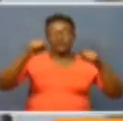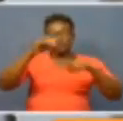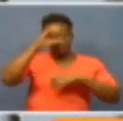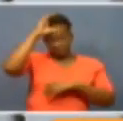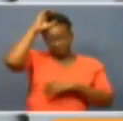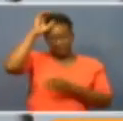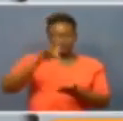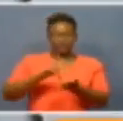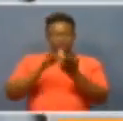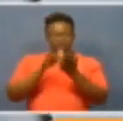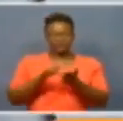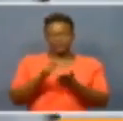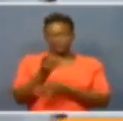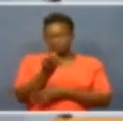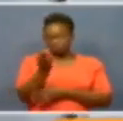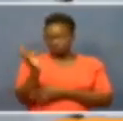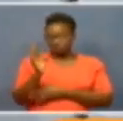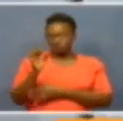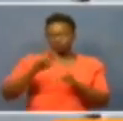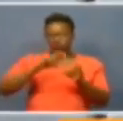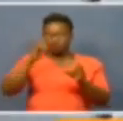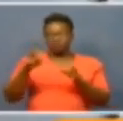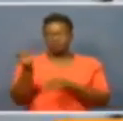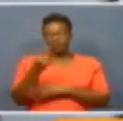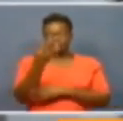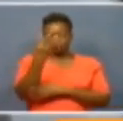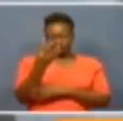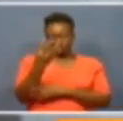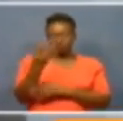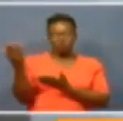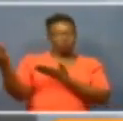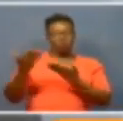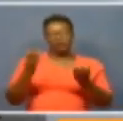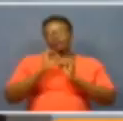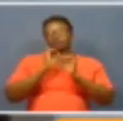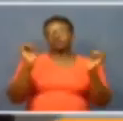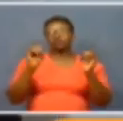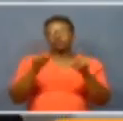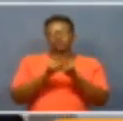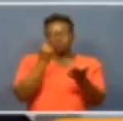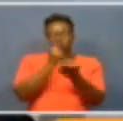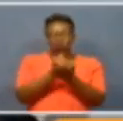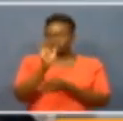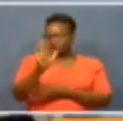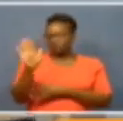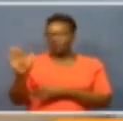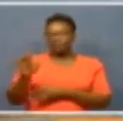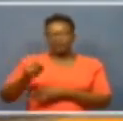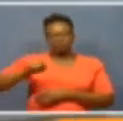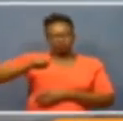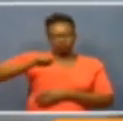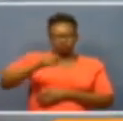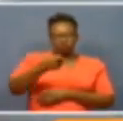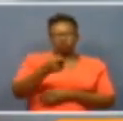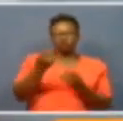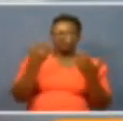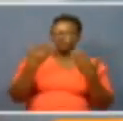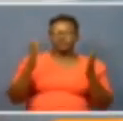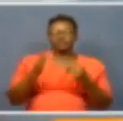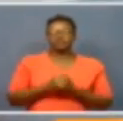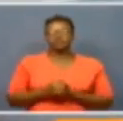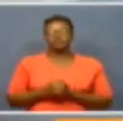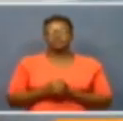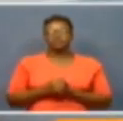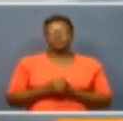who resigned in April are not welcome and that their offices have since been put under lock and key. Chebukati says the